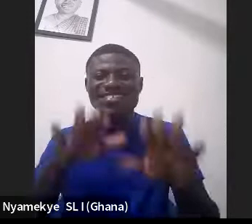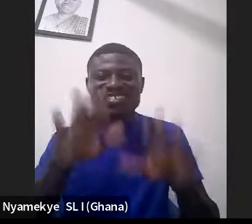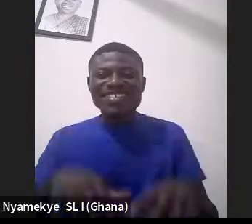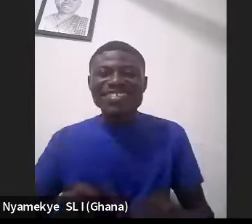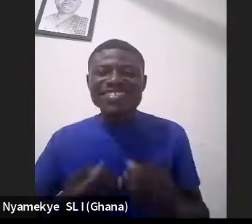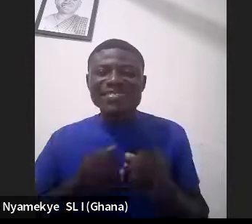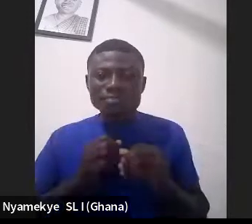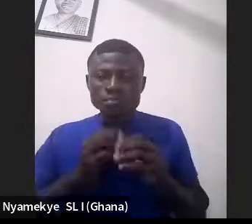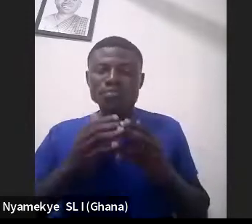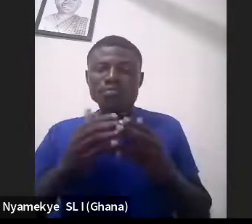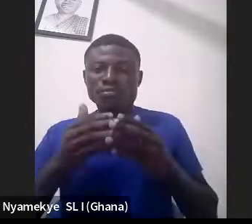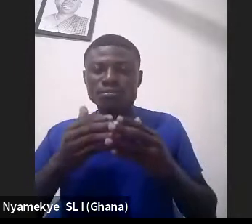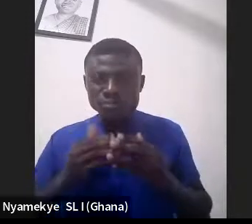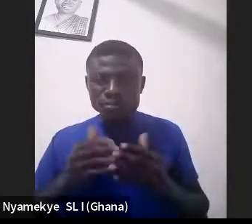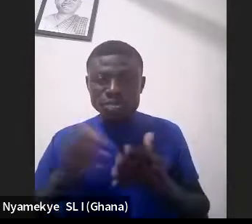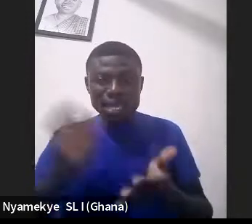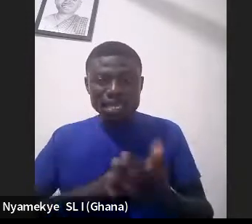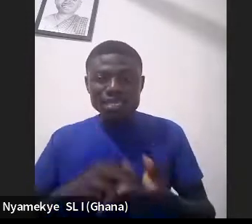You want to take that again?